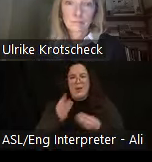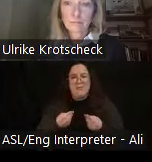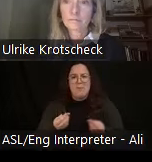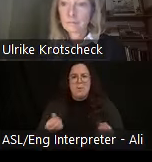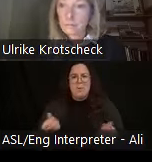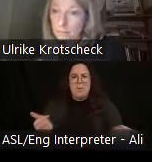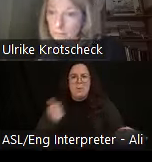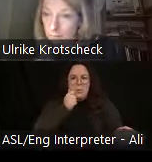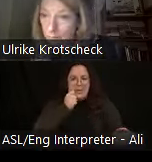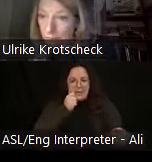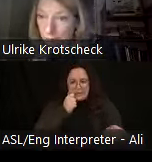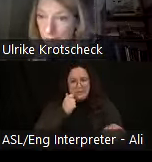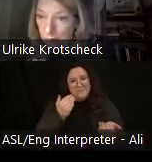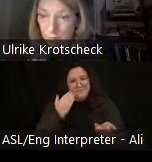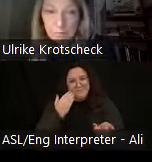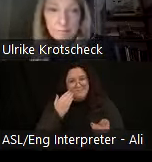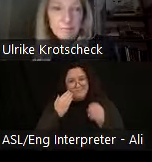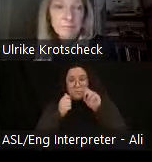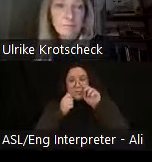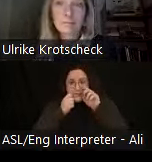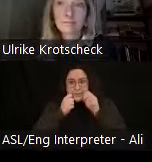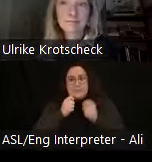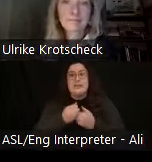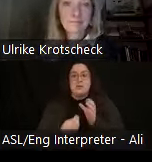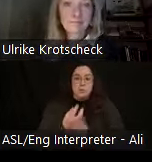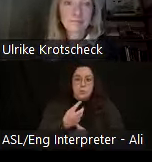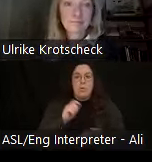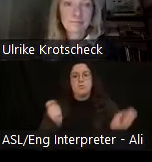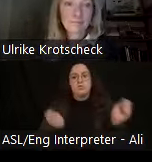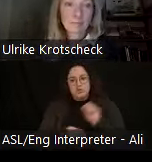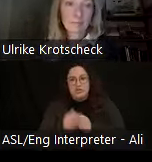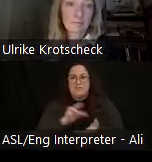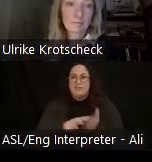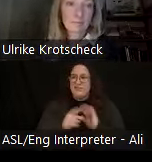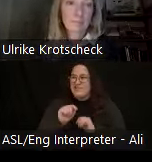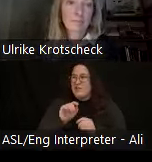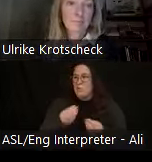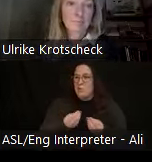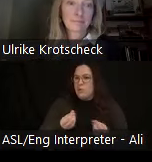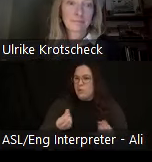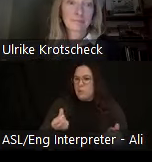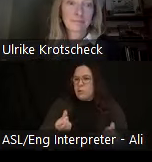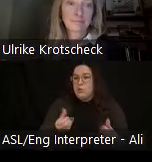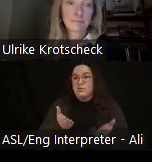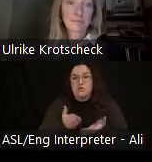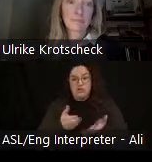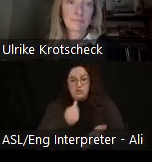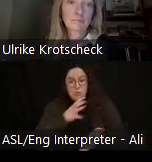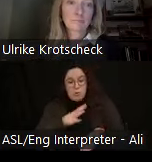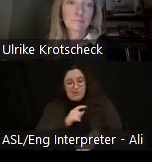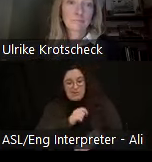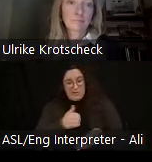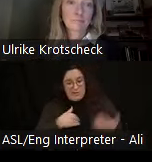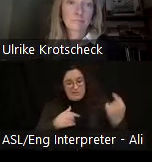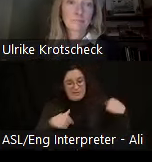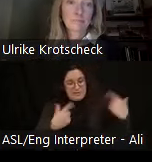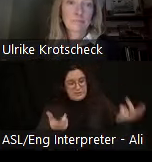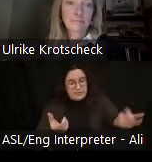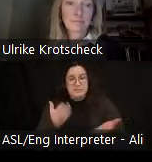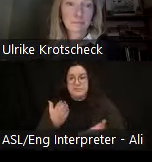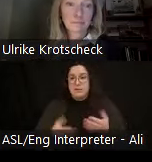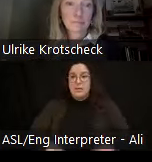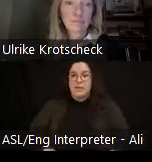as your skin continuously grows and changes. So that suggests that she had her tattoos for a while. It suggests that she received some